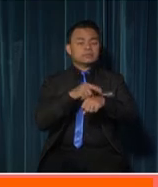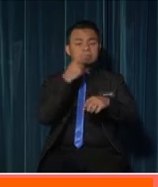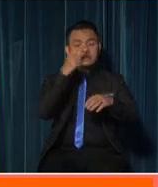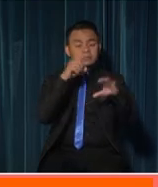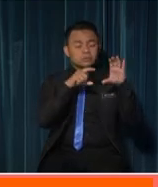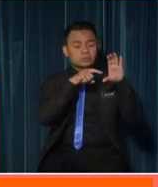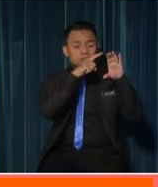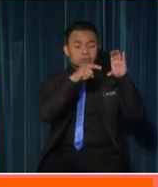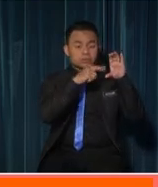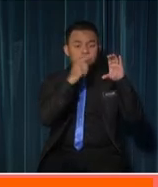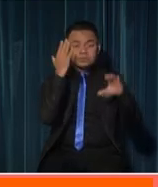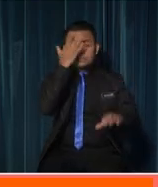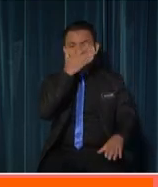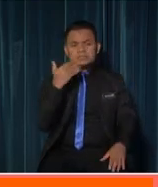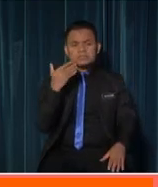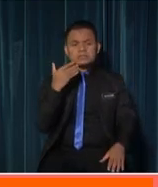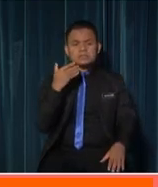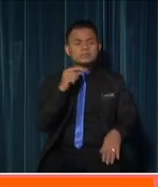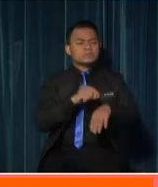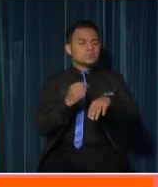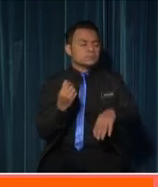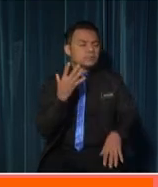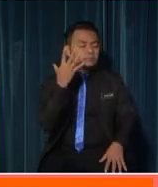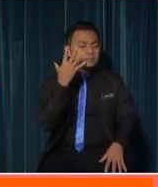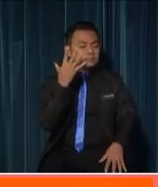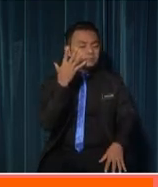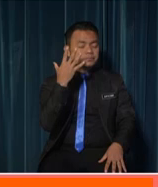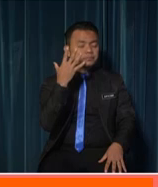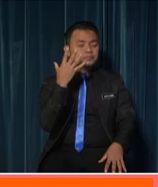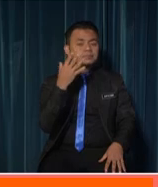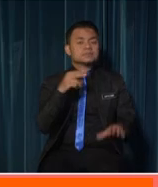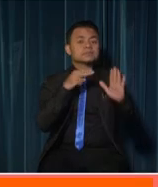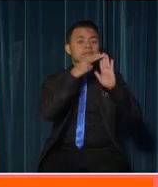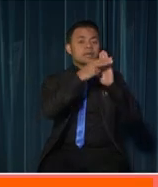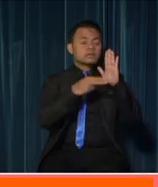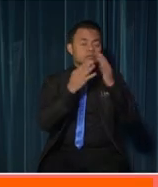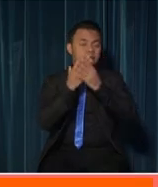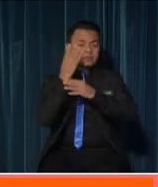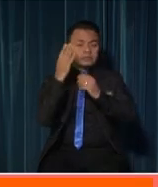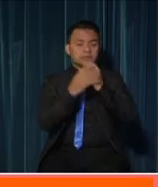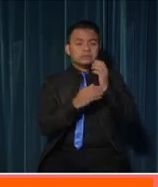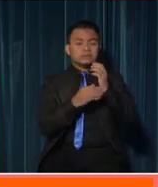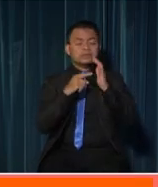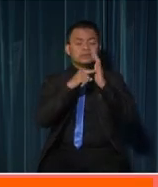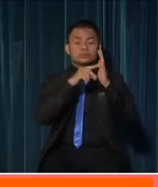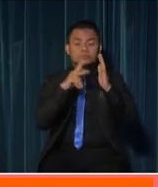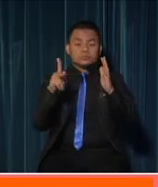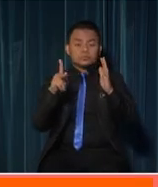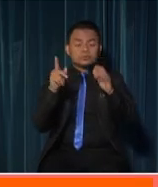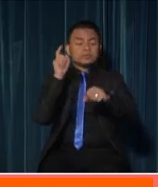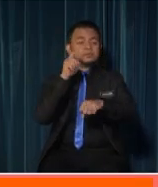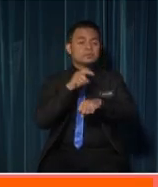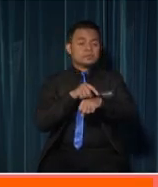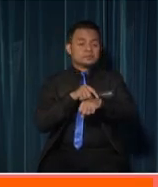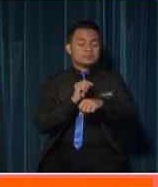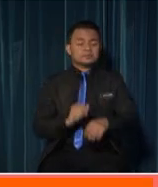the time? The hour hand indicates the time. When the hour